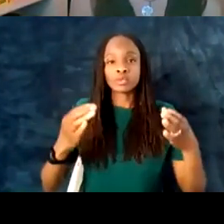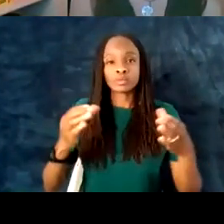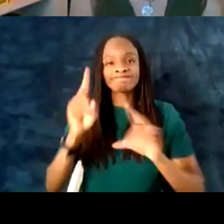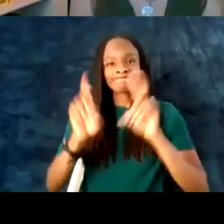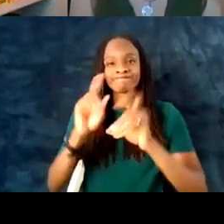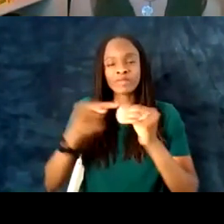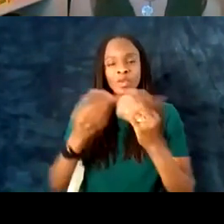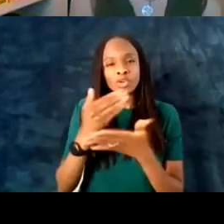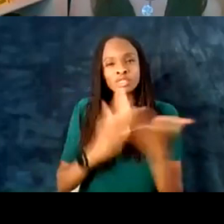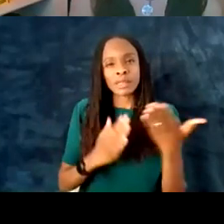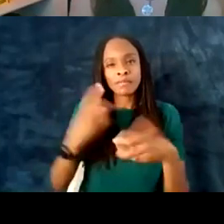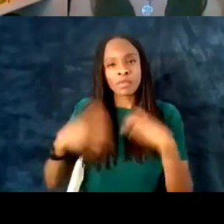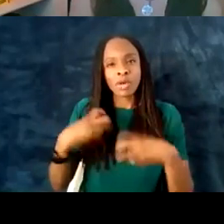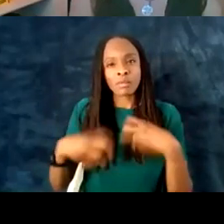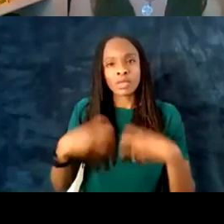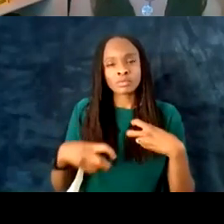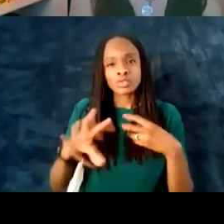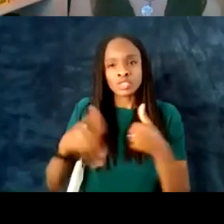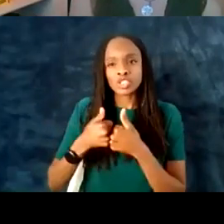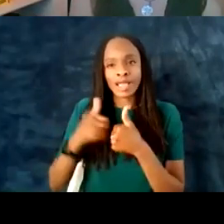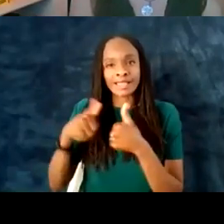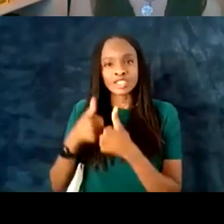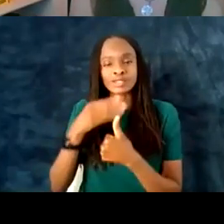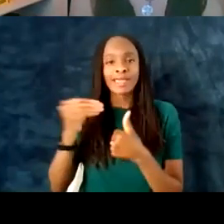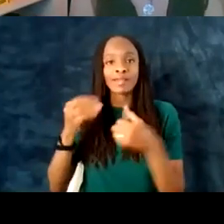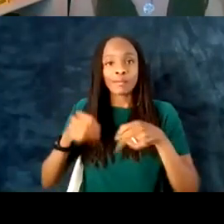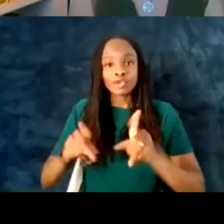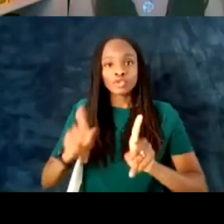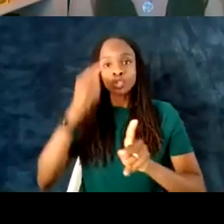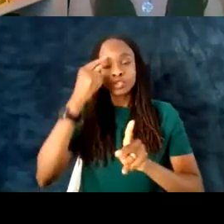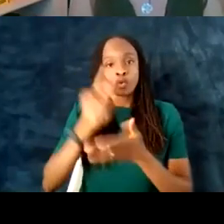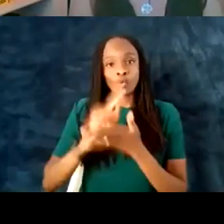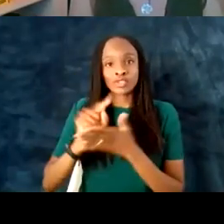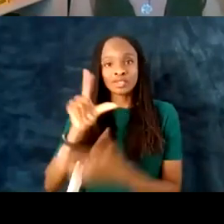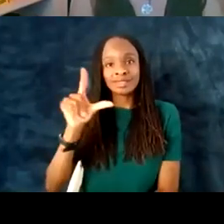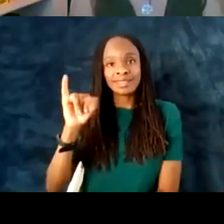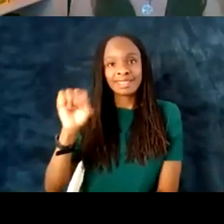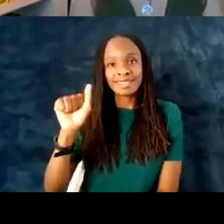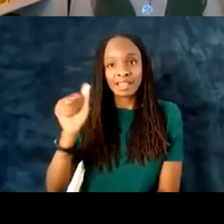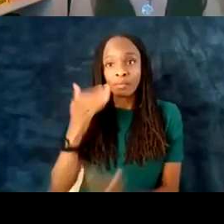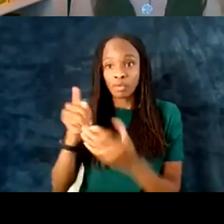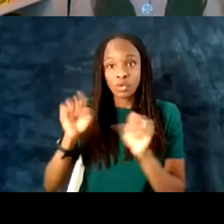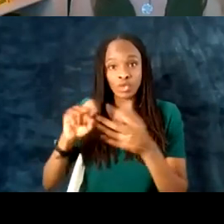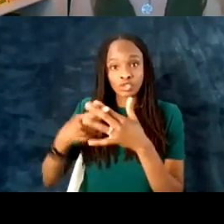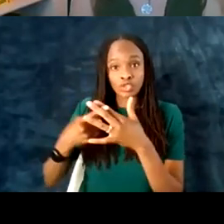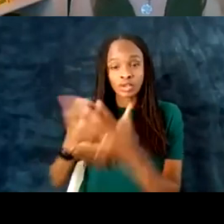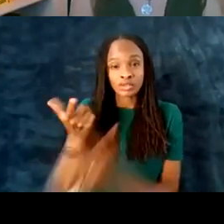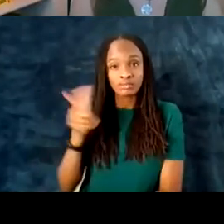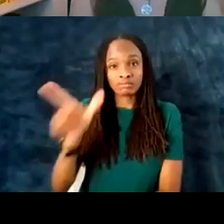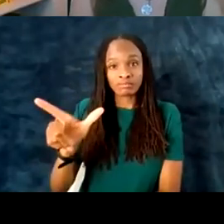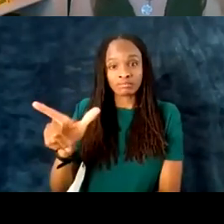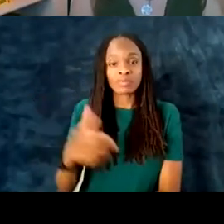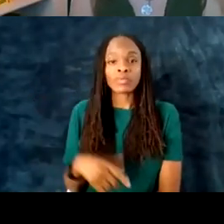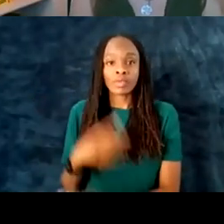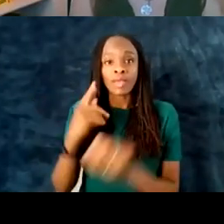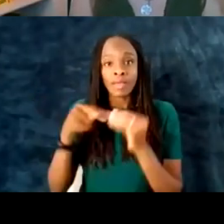know, what are some of these problems, challenges and opportunities for research? And Lisa, I'm wondering if I could go back to you to kick this off, to offer your thoughts on